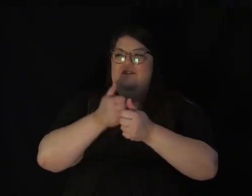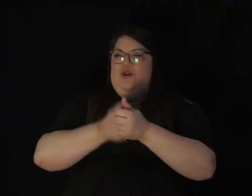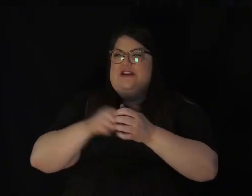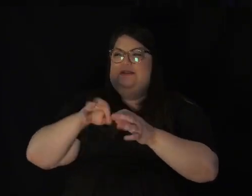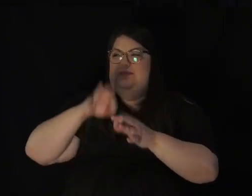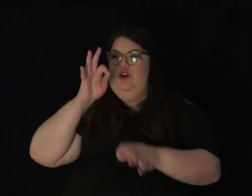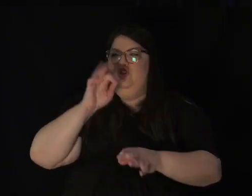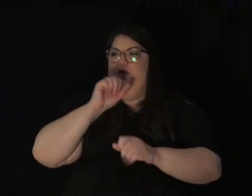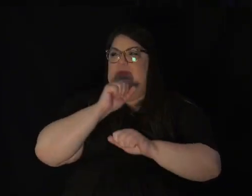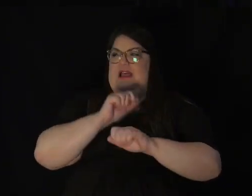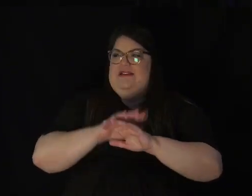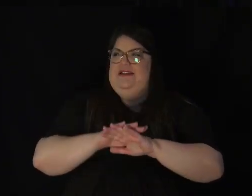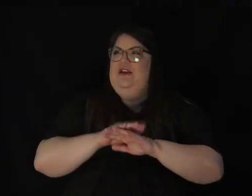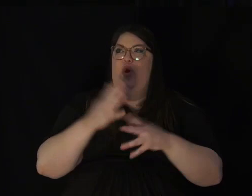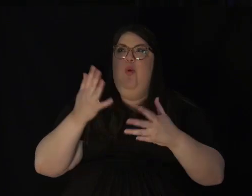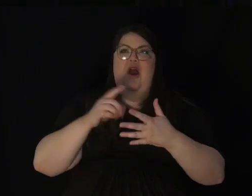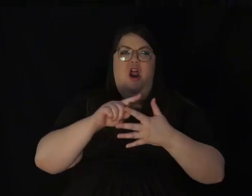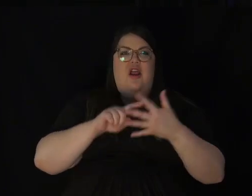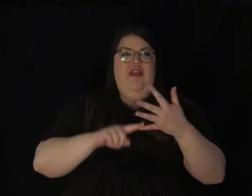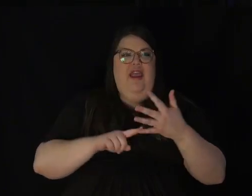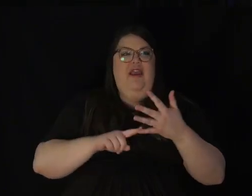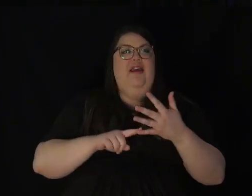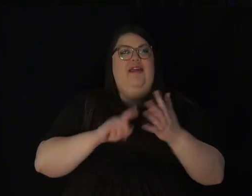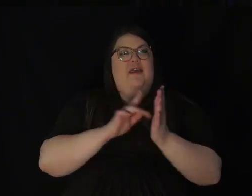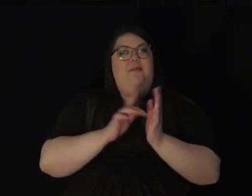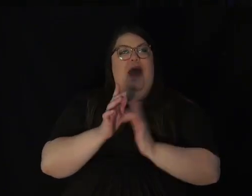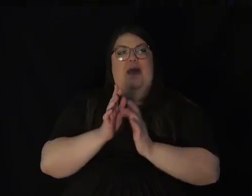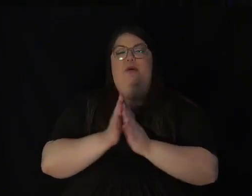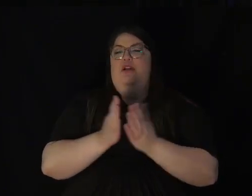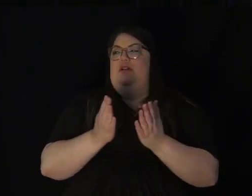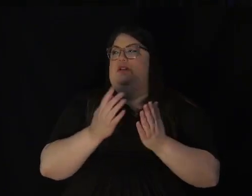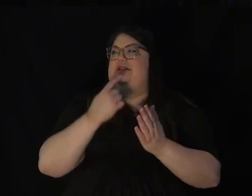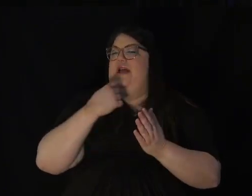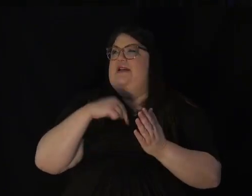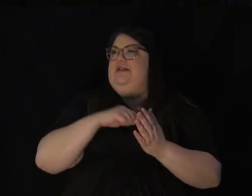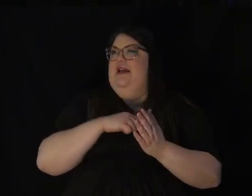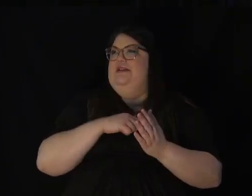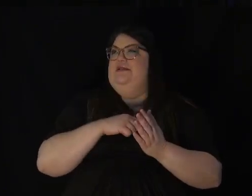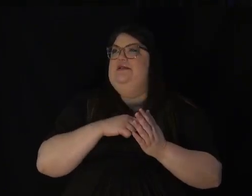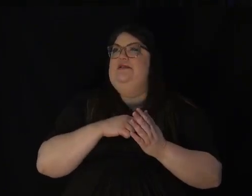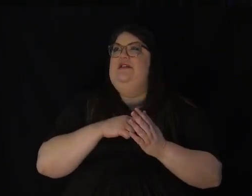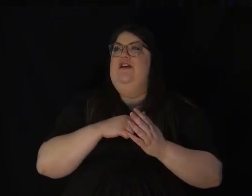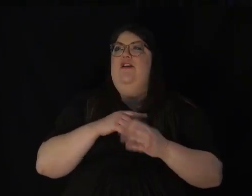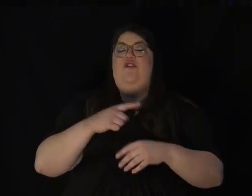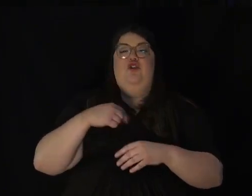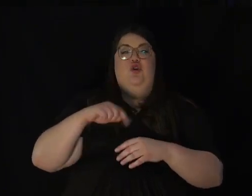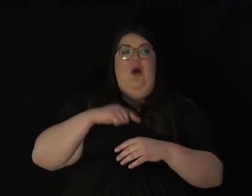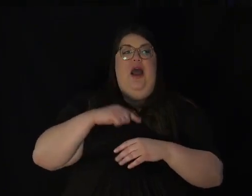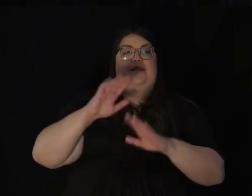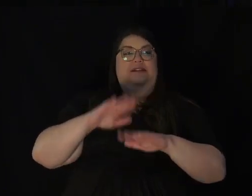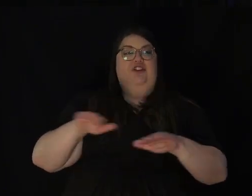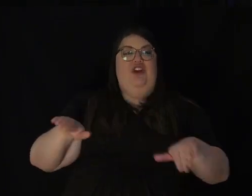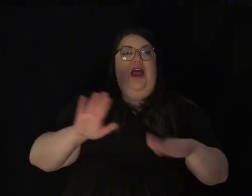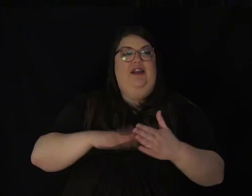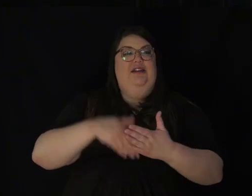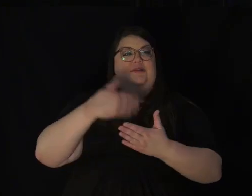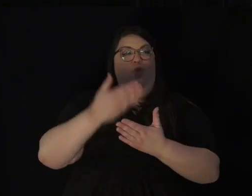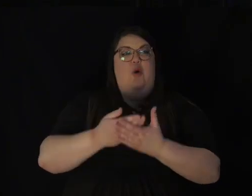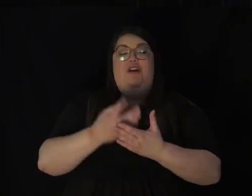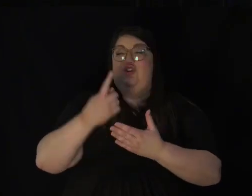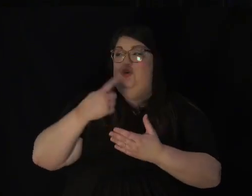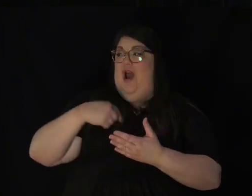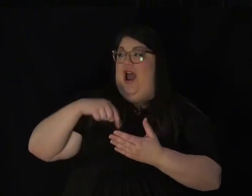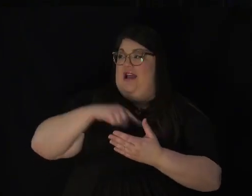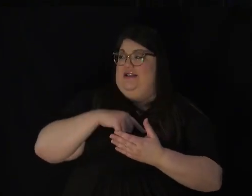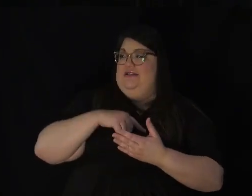are the spiritual blessings? The Bible tells us, Isaiah 9:6, for to us a child is born, to us